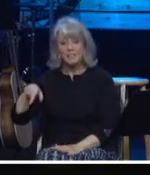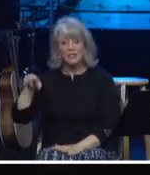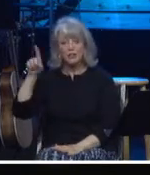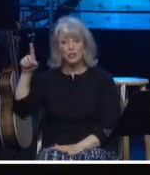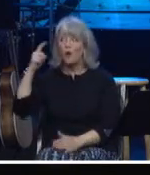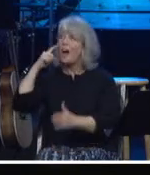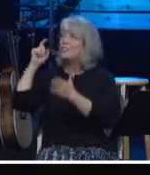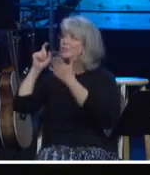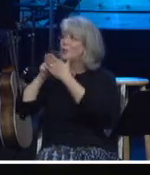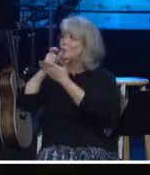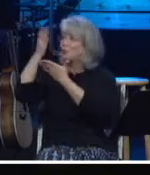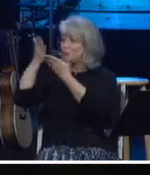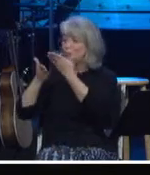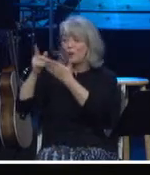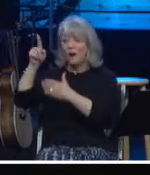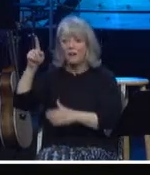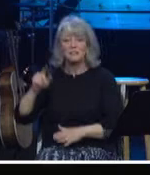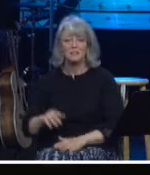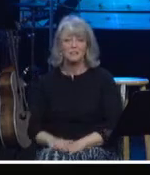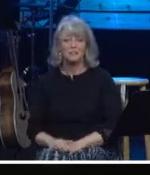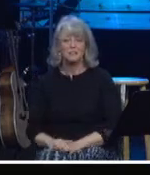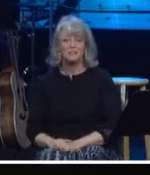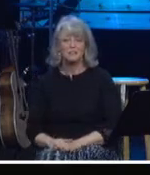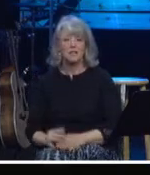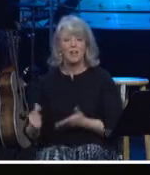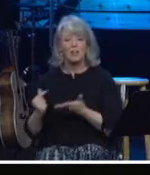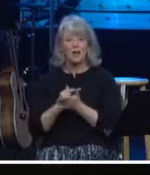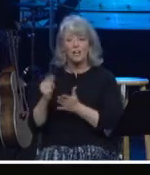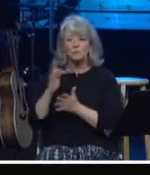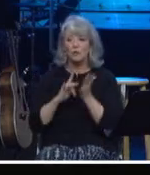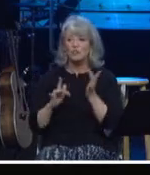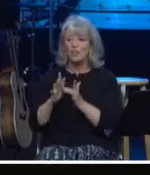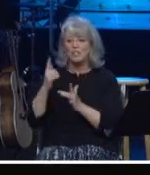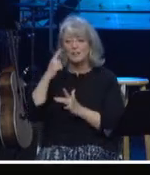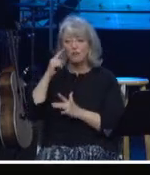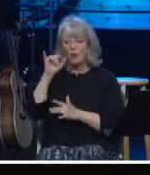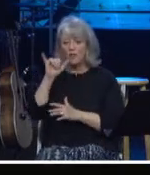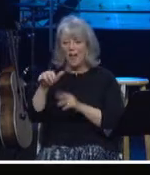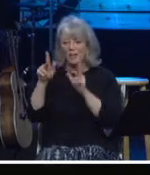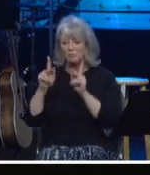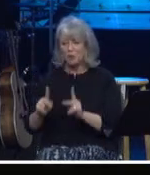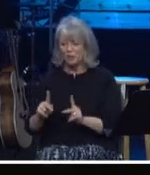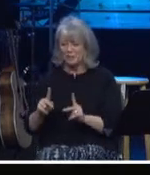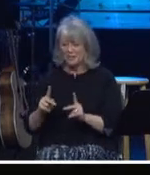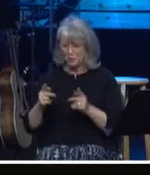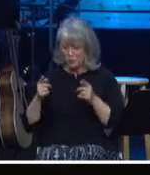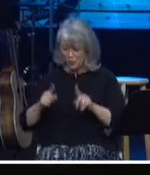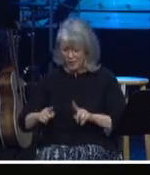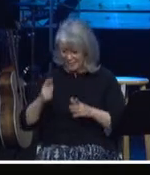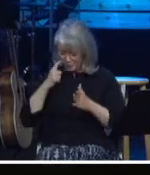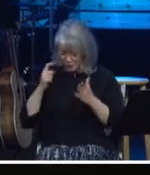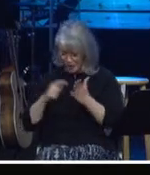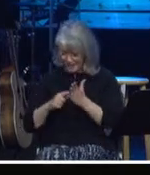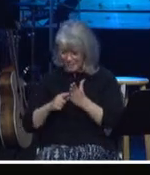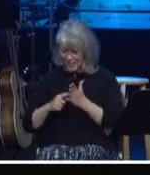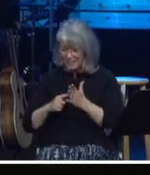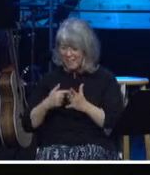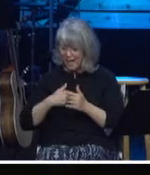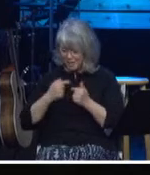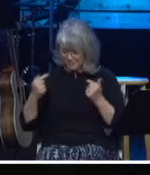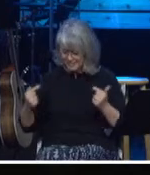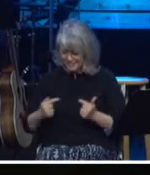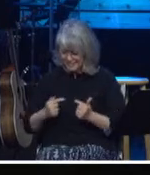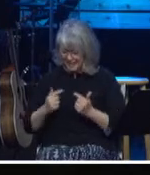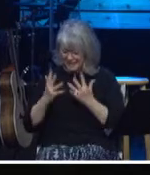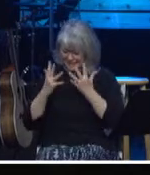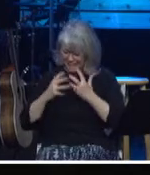he recognizes. The gospel of Jesus is for the one who mourns over his sin. These religious leaders didn't mourn over